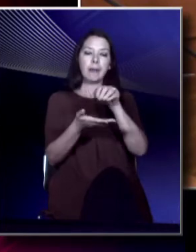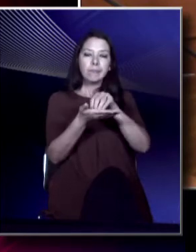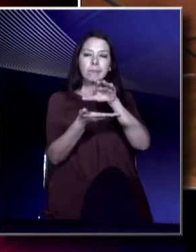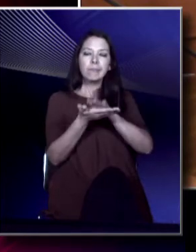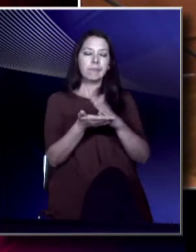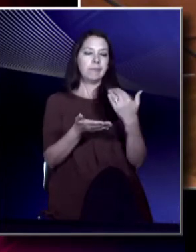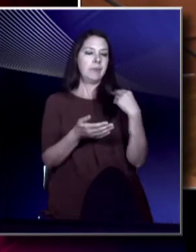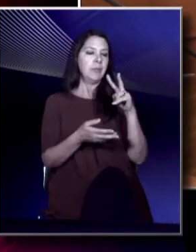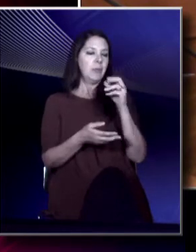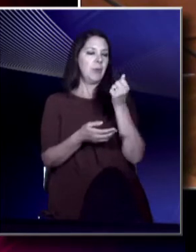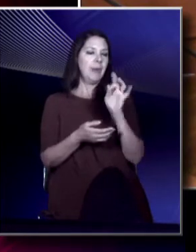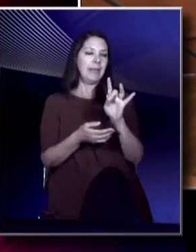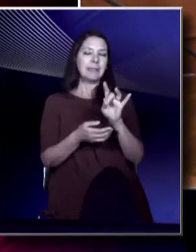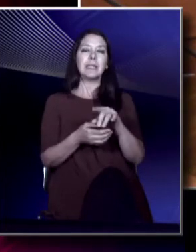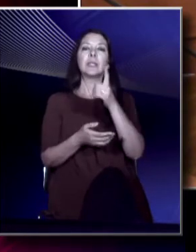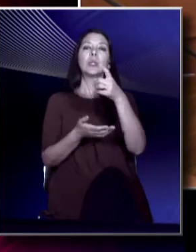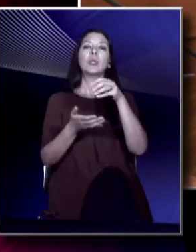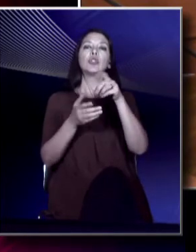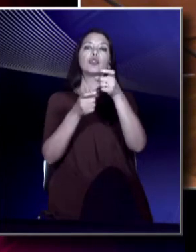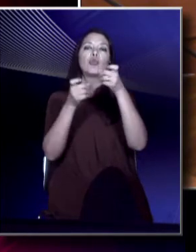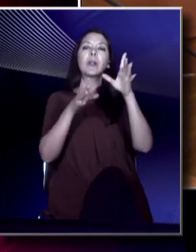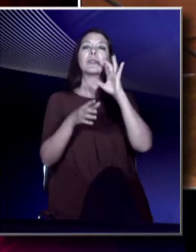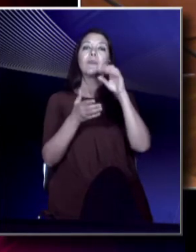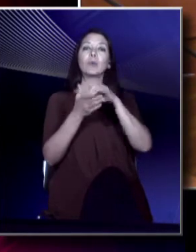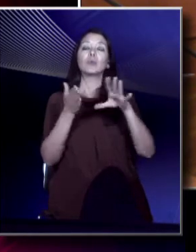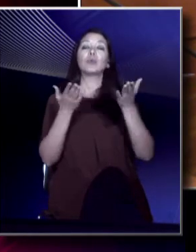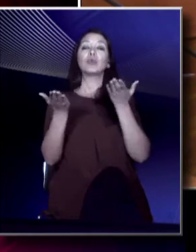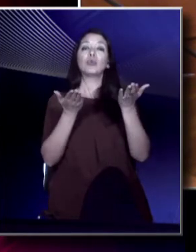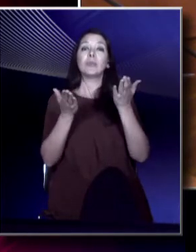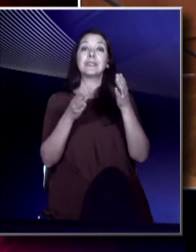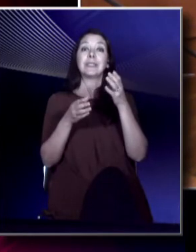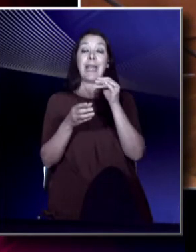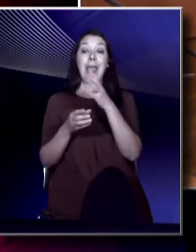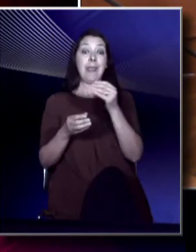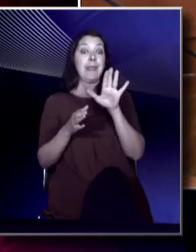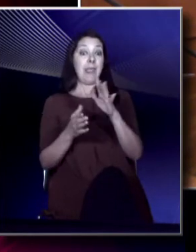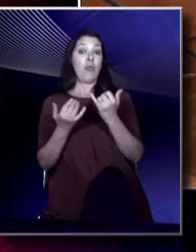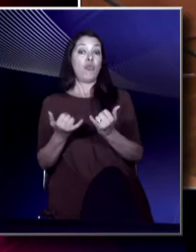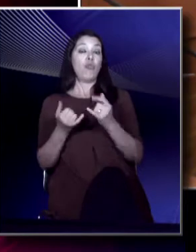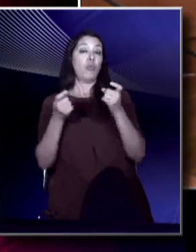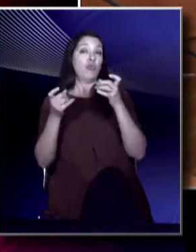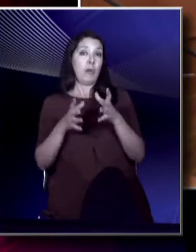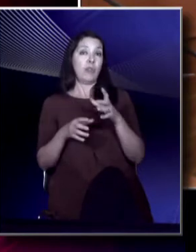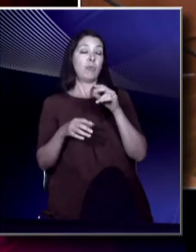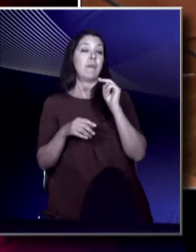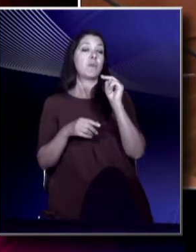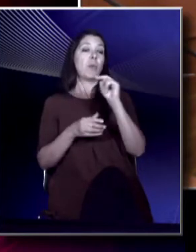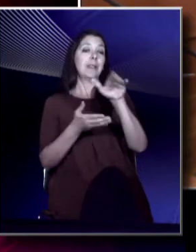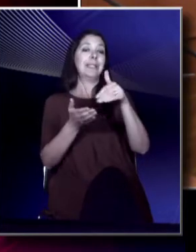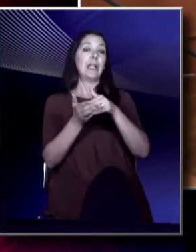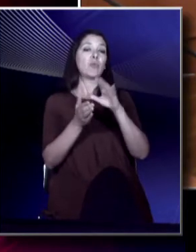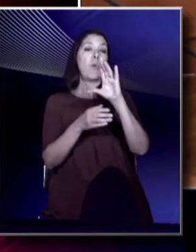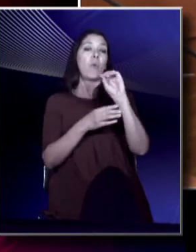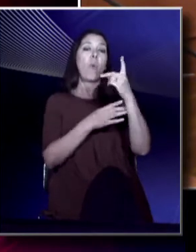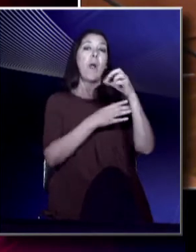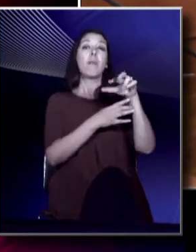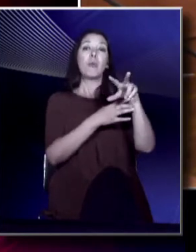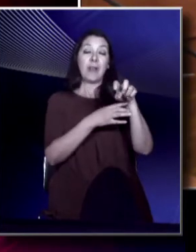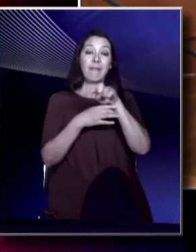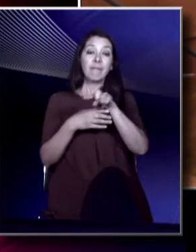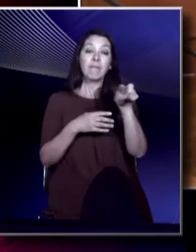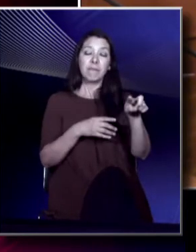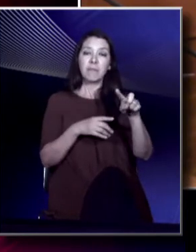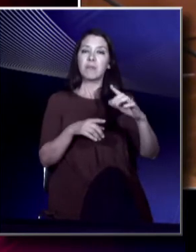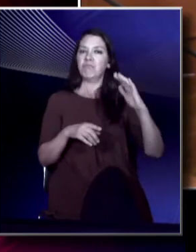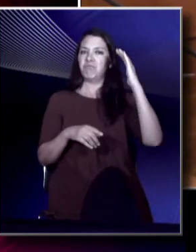2018, the Director of Exceptional Student Services from my district and the current Director of the North Central Cooperative, that director acknowledged that